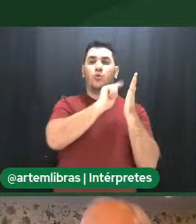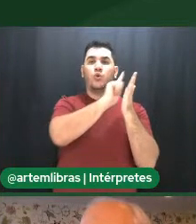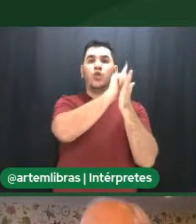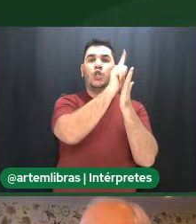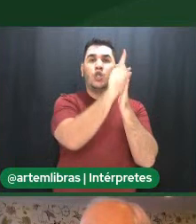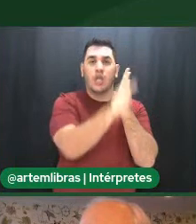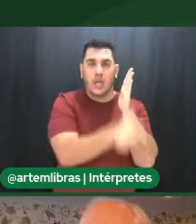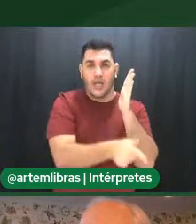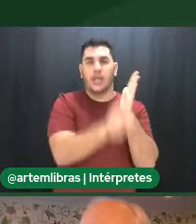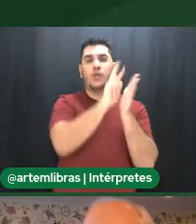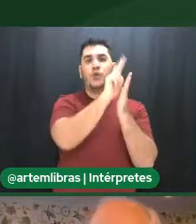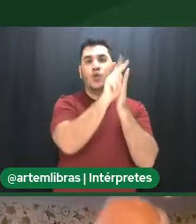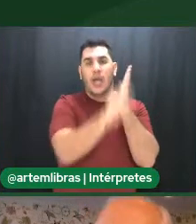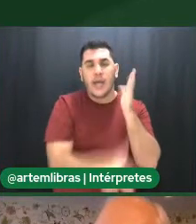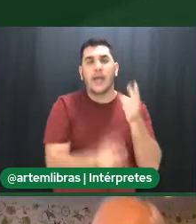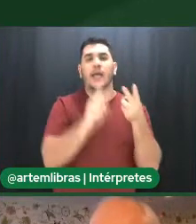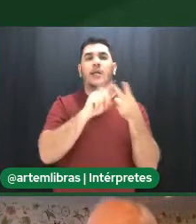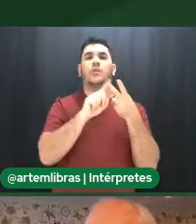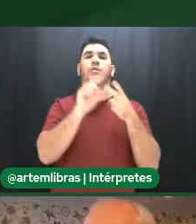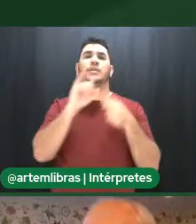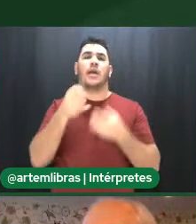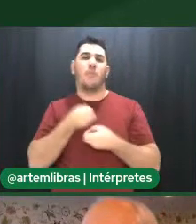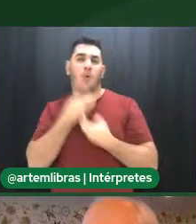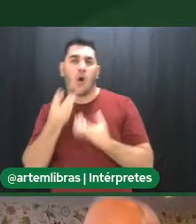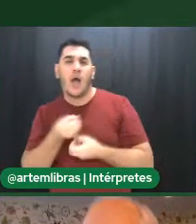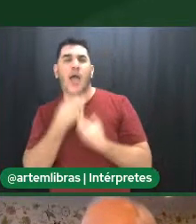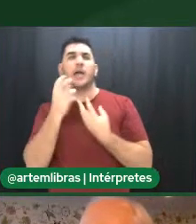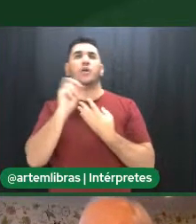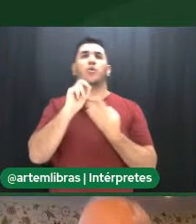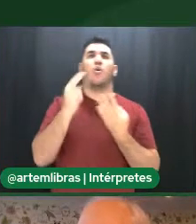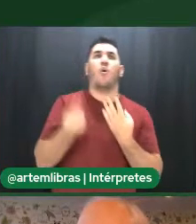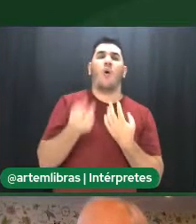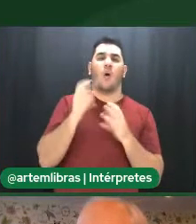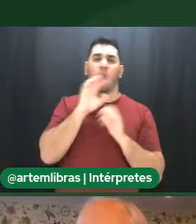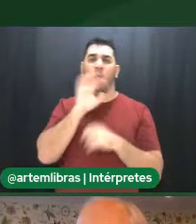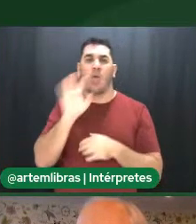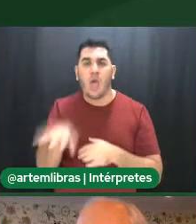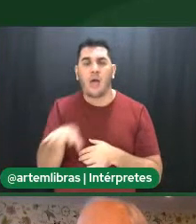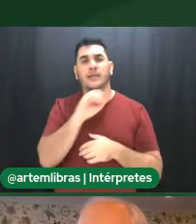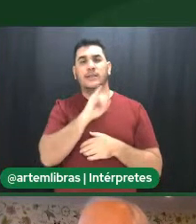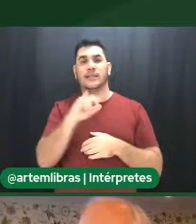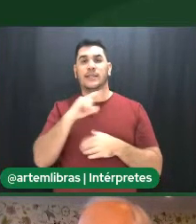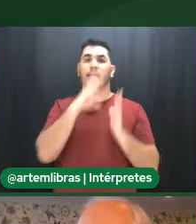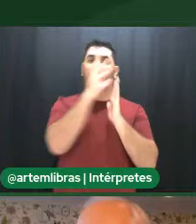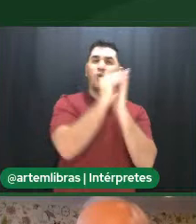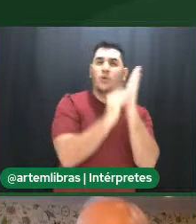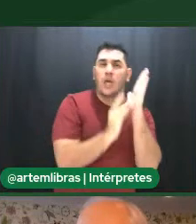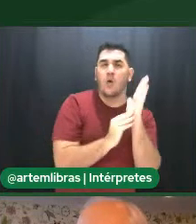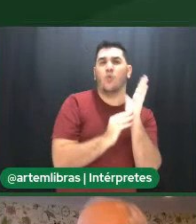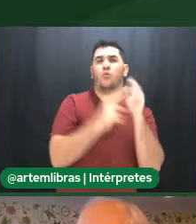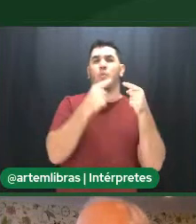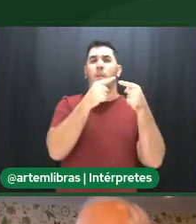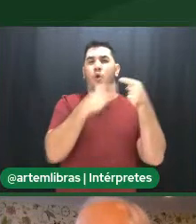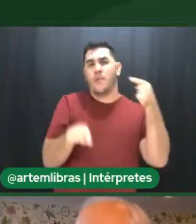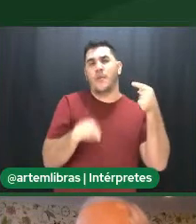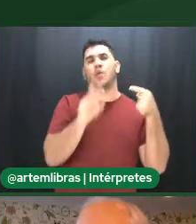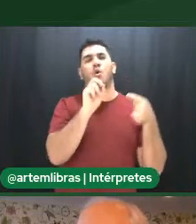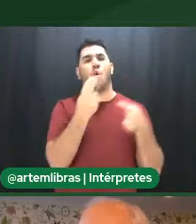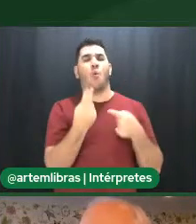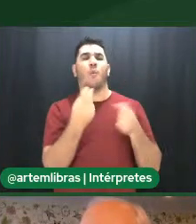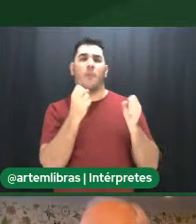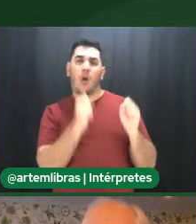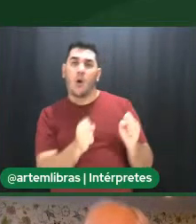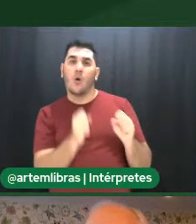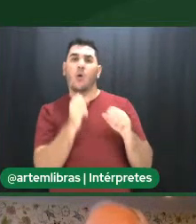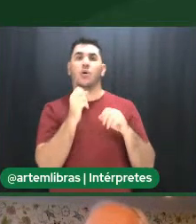to disgusting, from no sexual content to explicit sexual content, from optimistic to bleak.